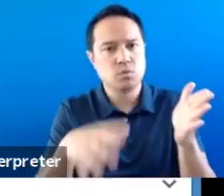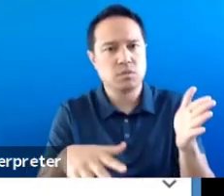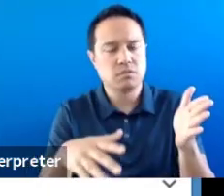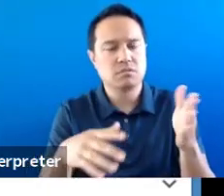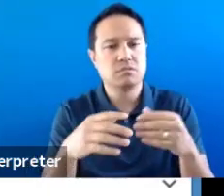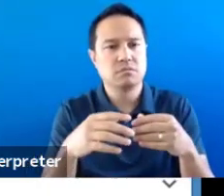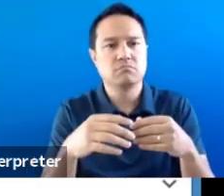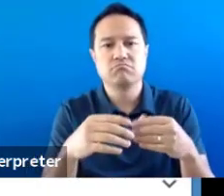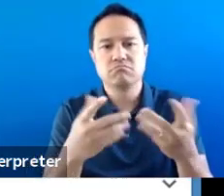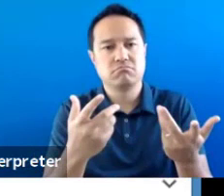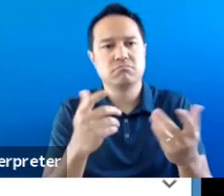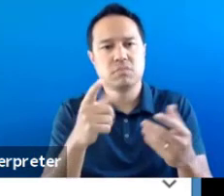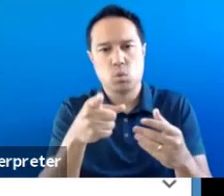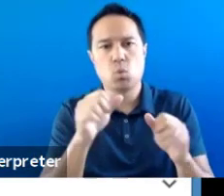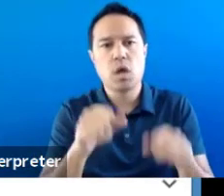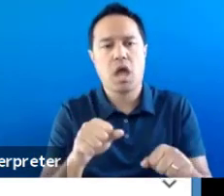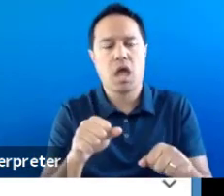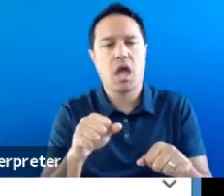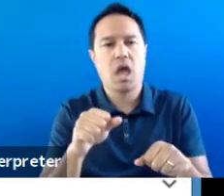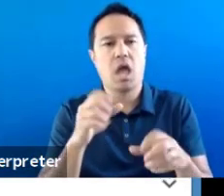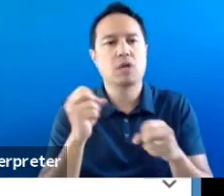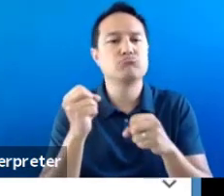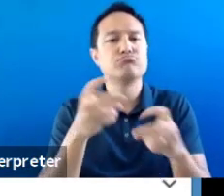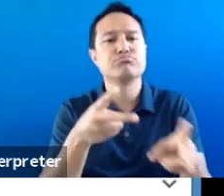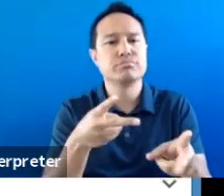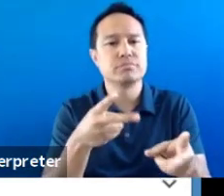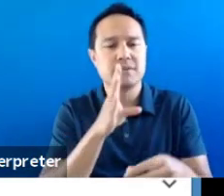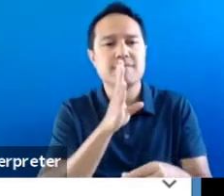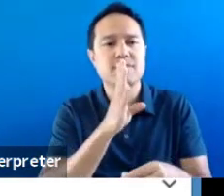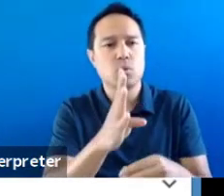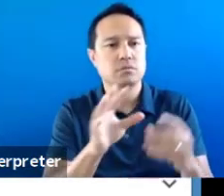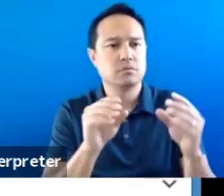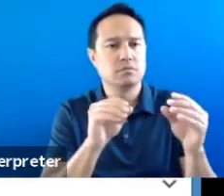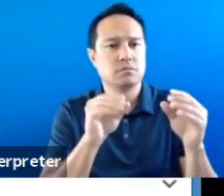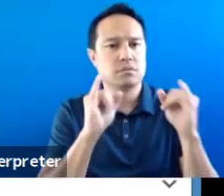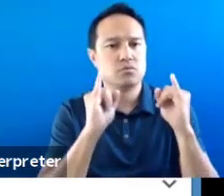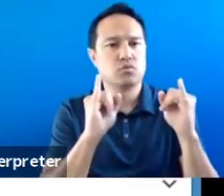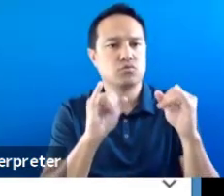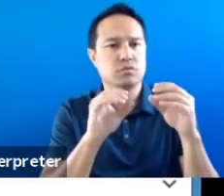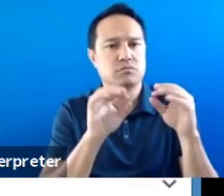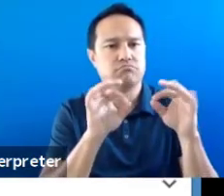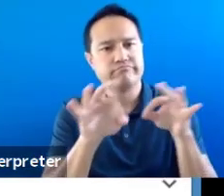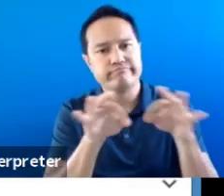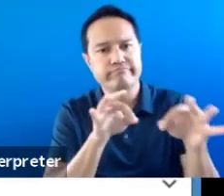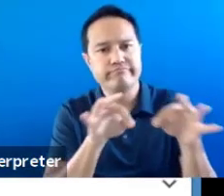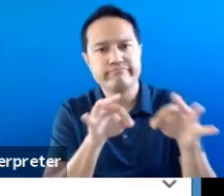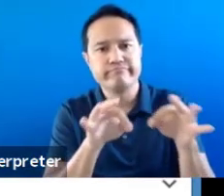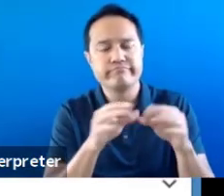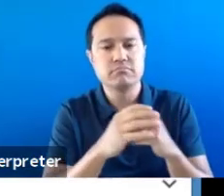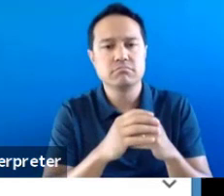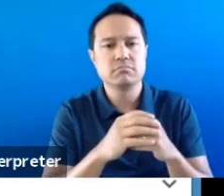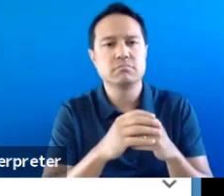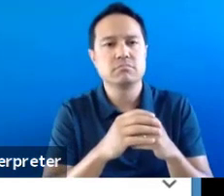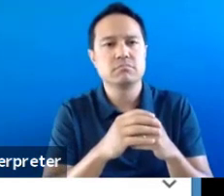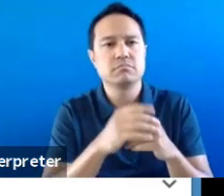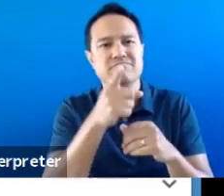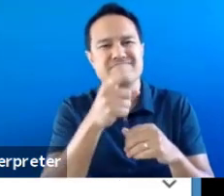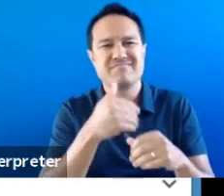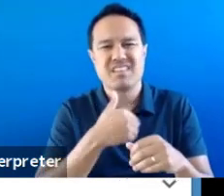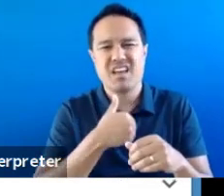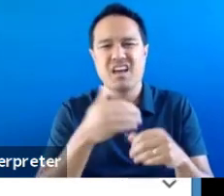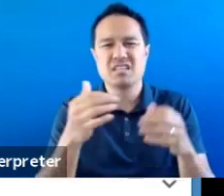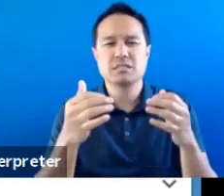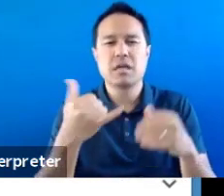in there for students, okay? The voice note option allows for students, it puts a little play button there so that they know